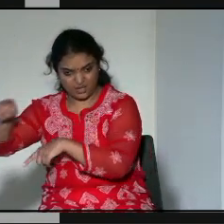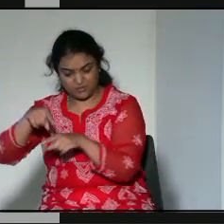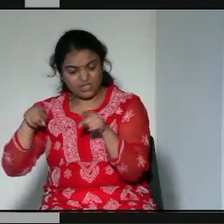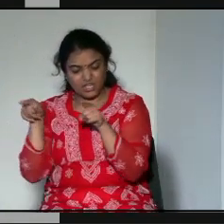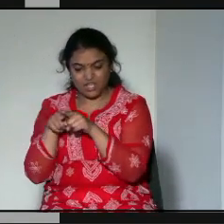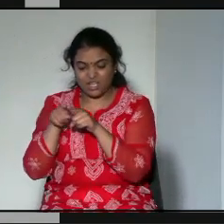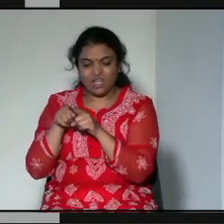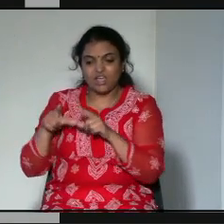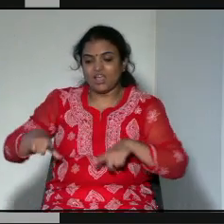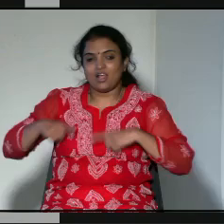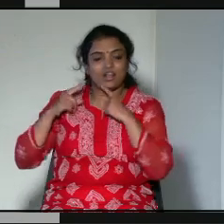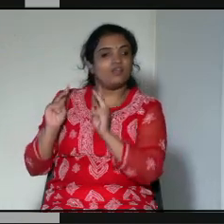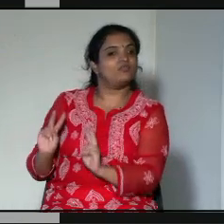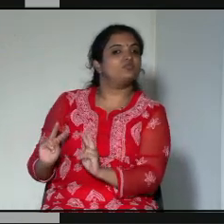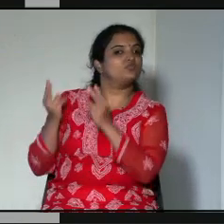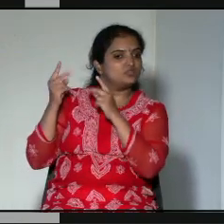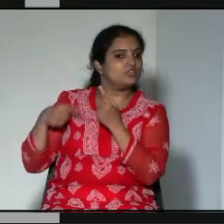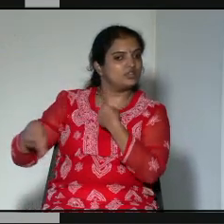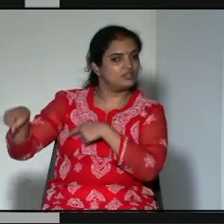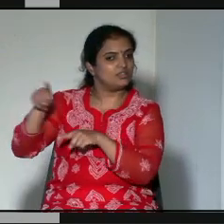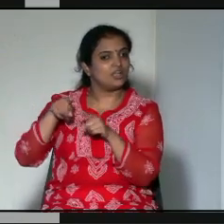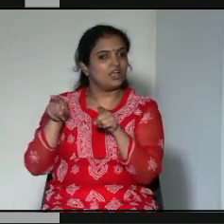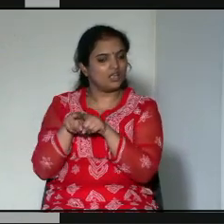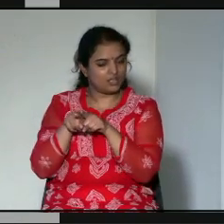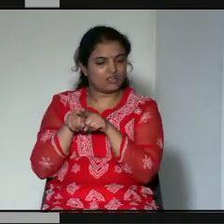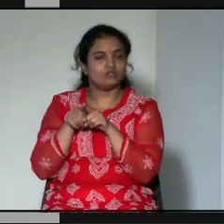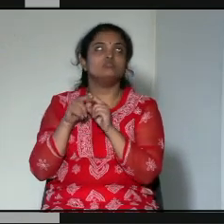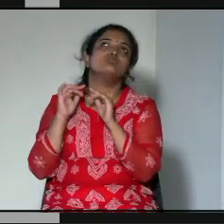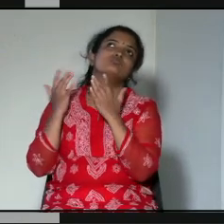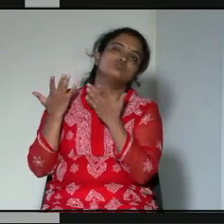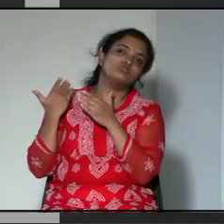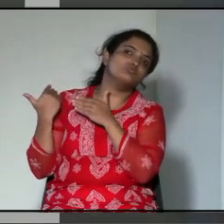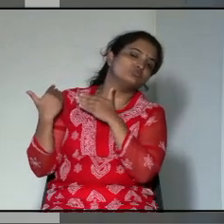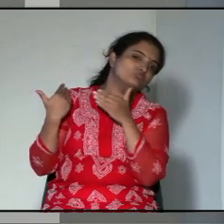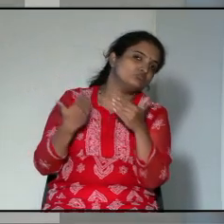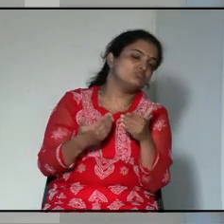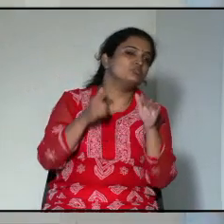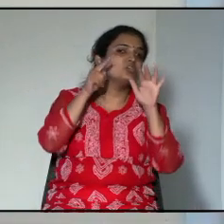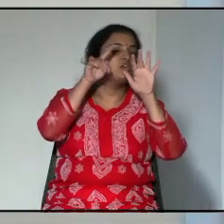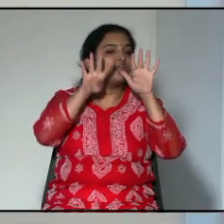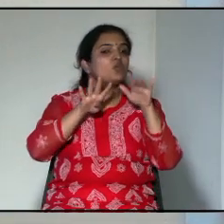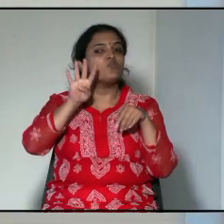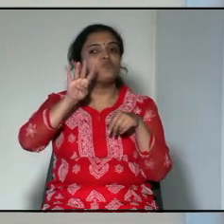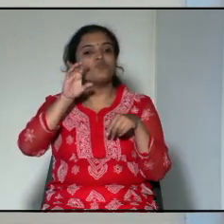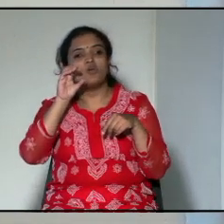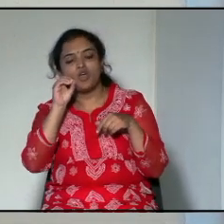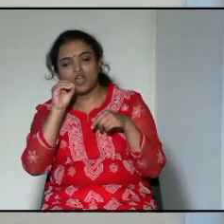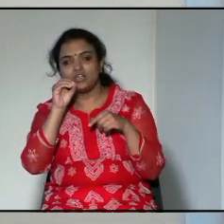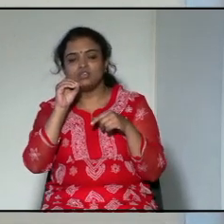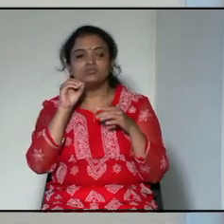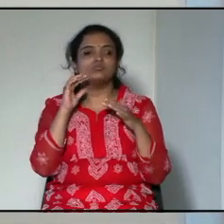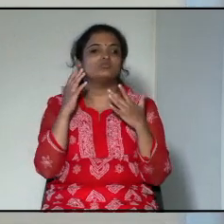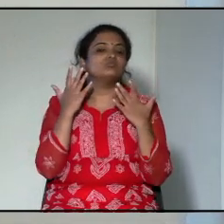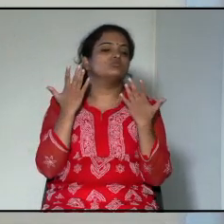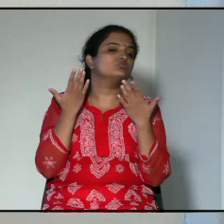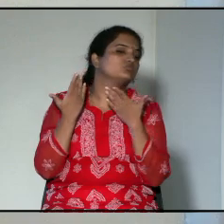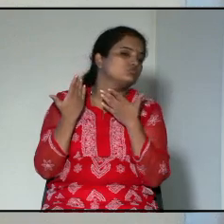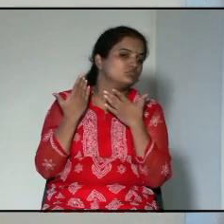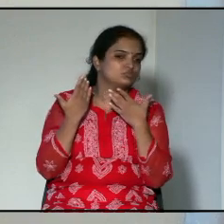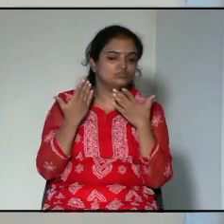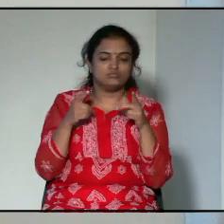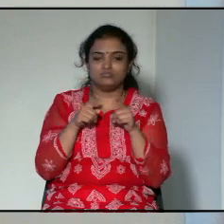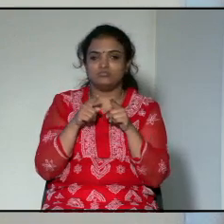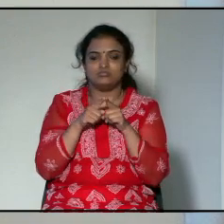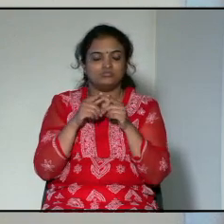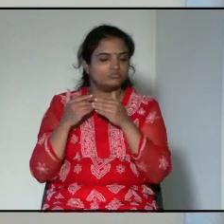their association went back to the late 1940s and would, of course, later become a